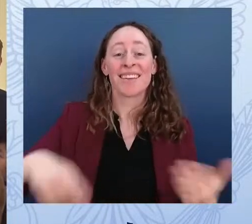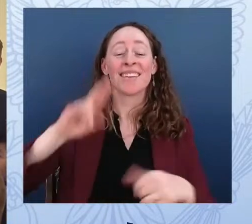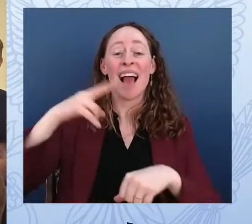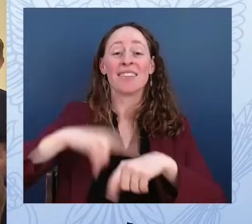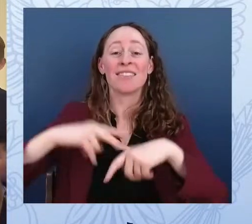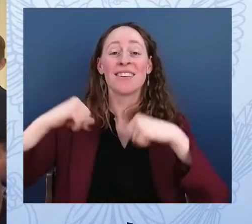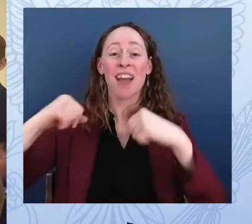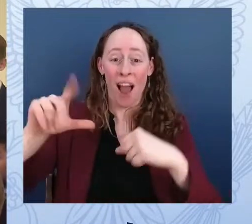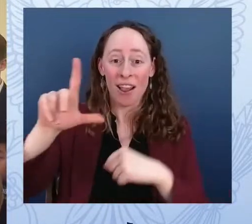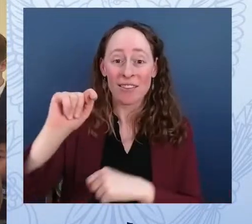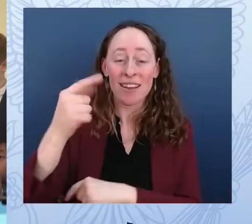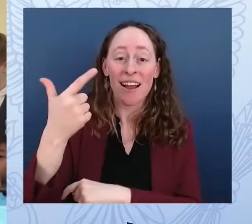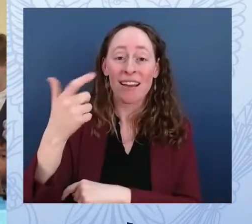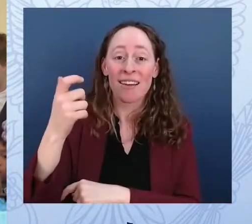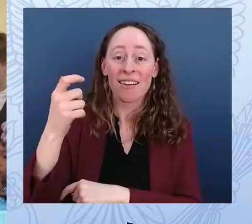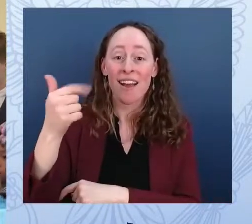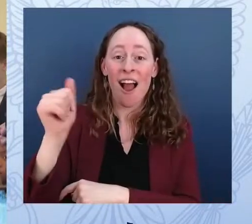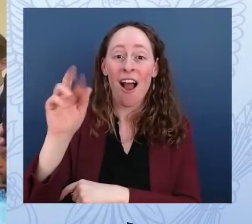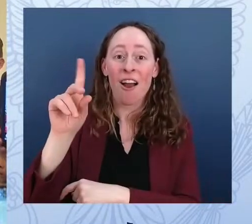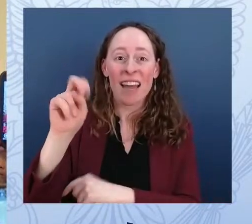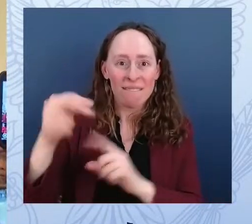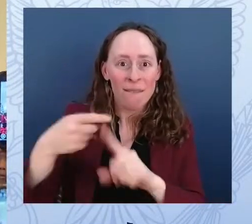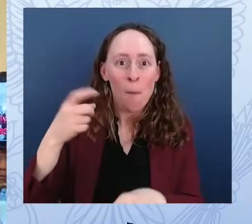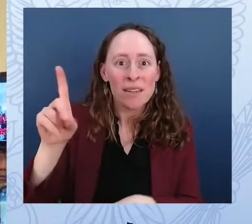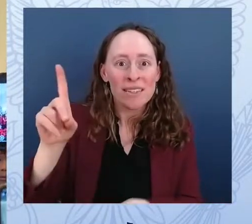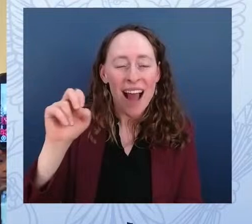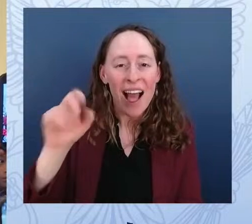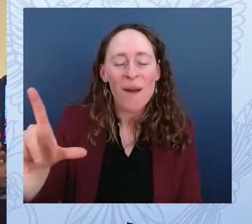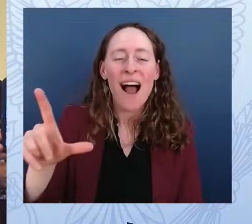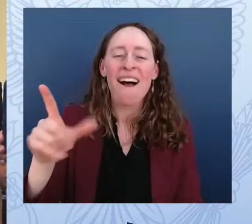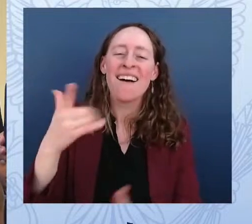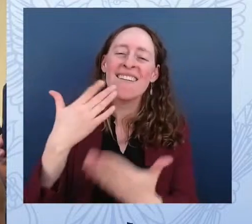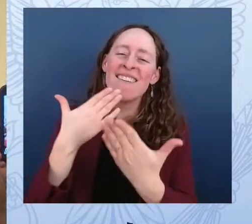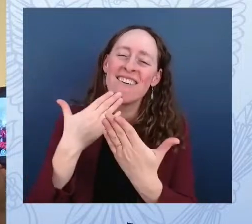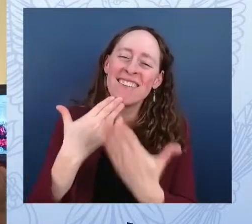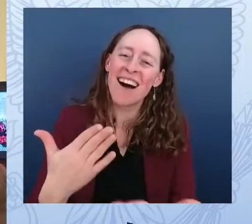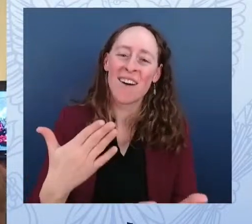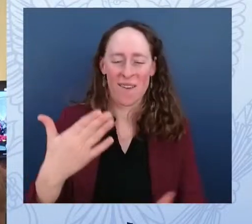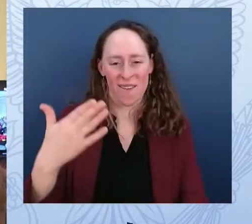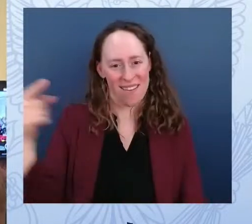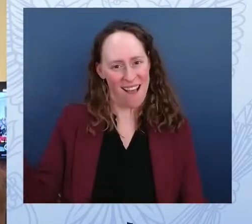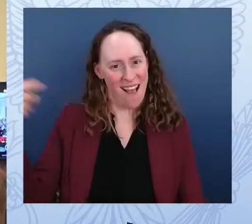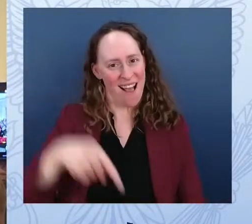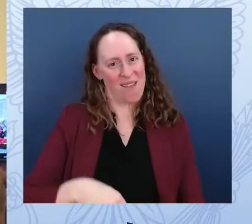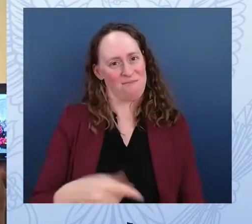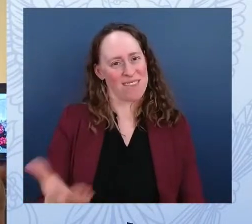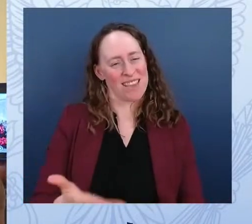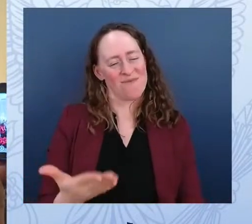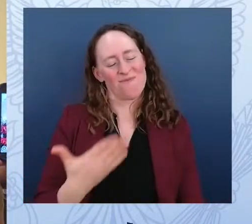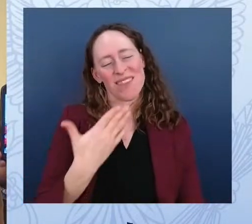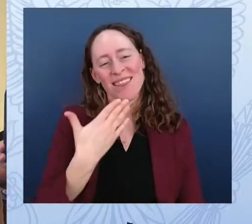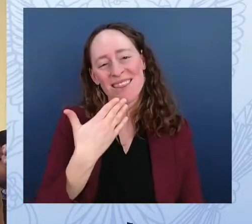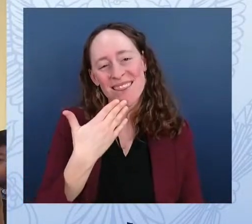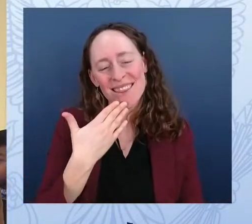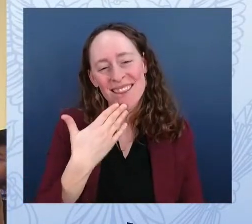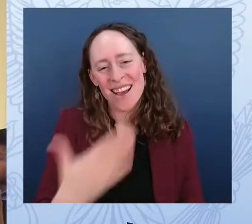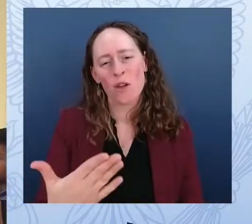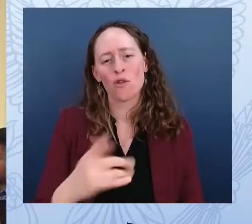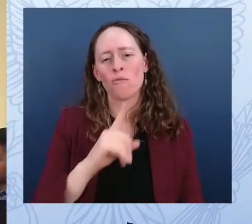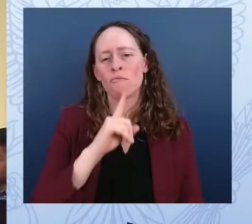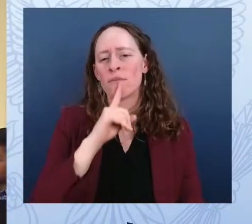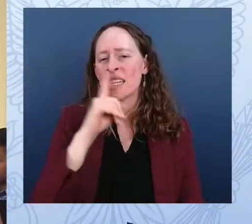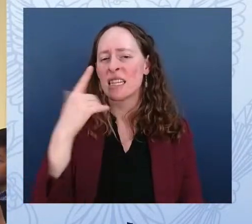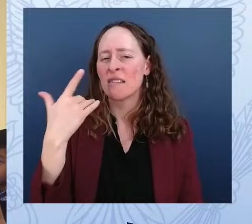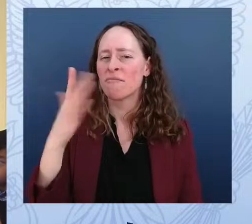your story and for adding a new link to the chain of your family's military legacy. And I'm so grateful to